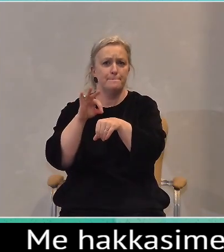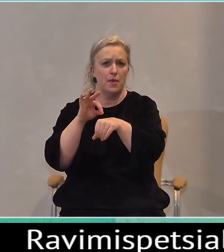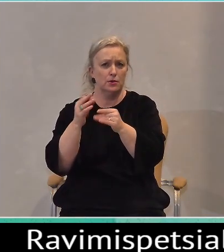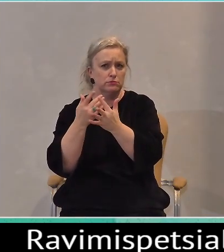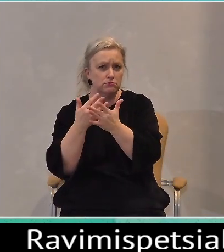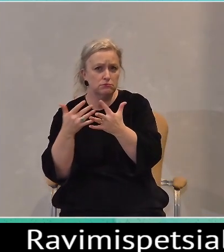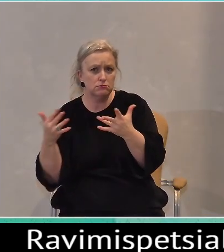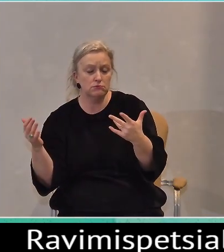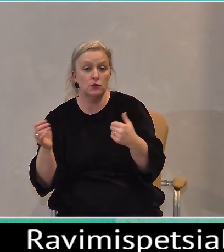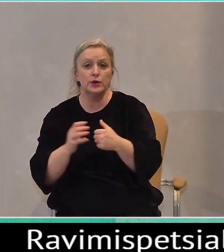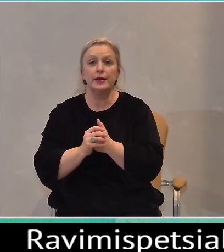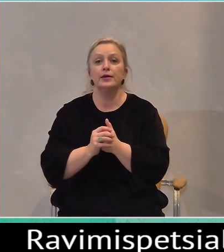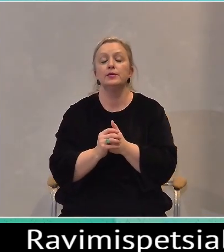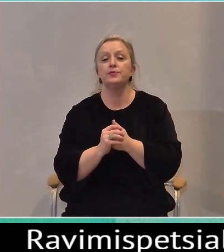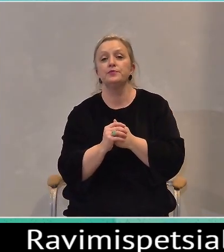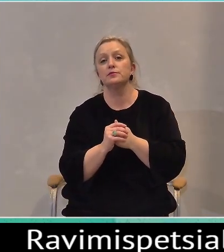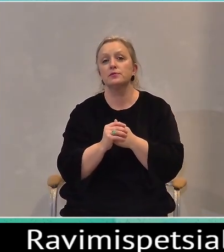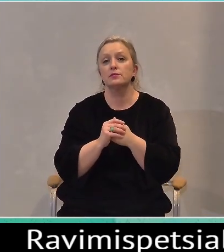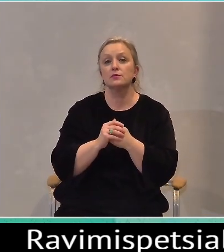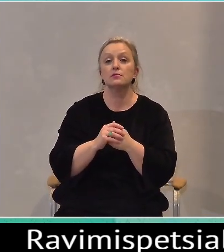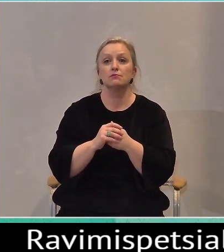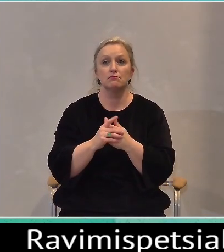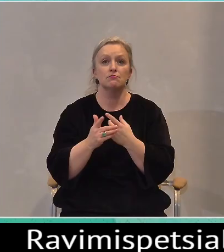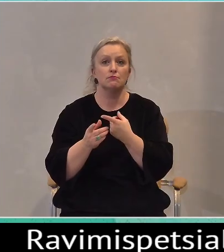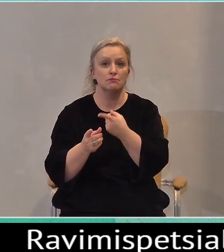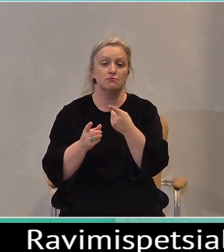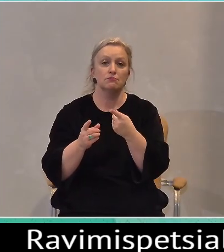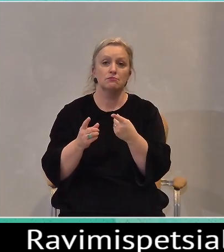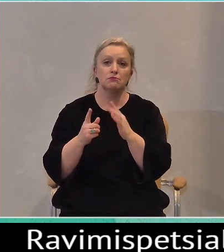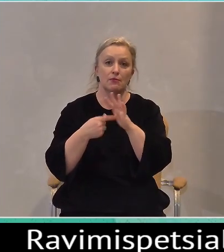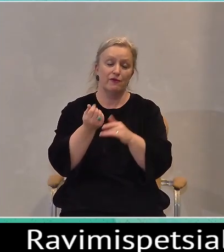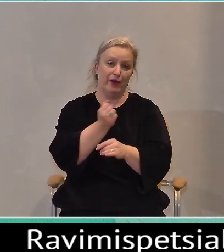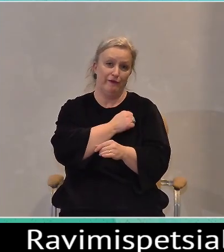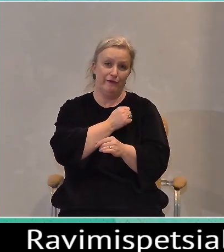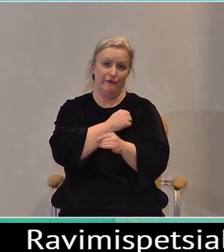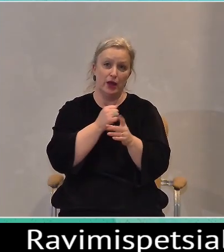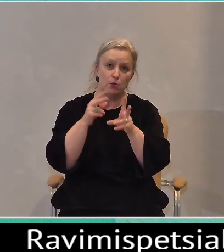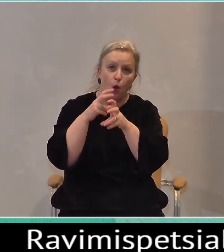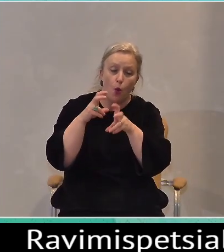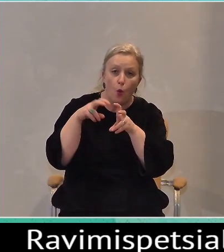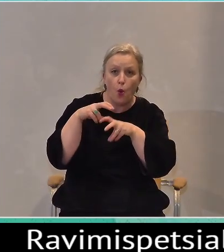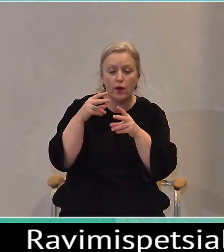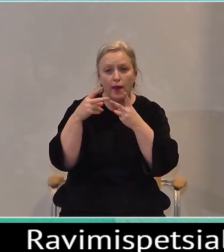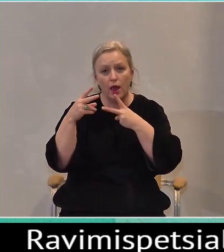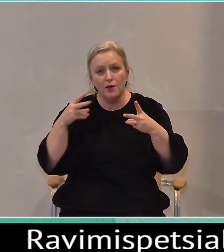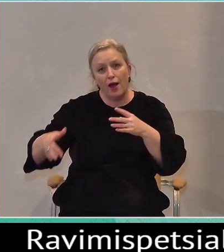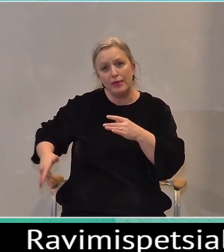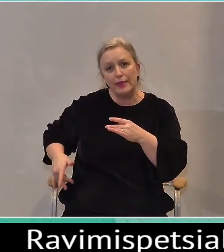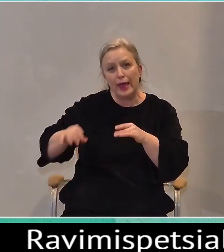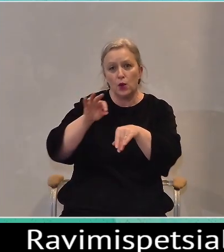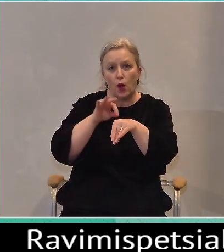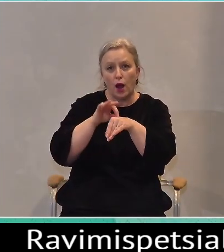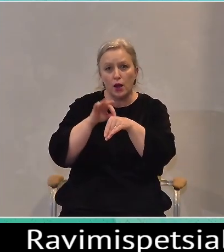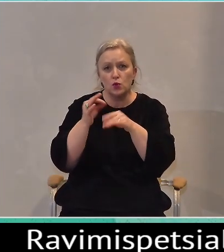MedPace Estonia asked about the generalized myasthenia gravis and homozygous familial hypercholesterolemia, and Ecovia